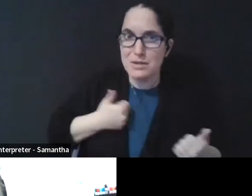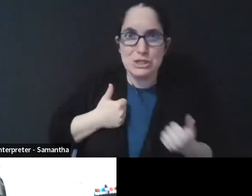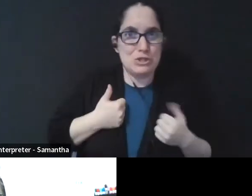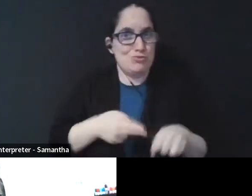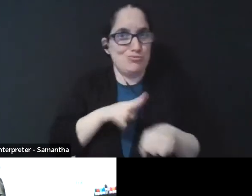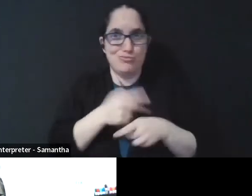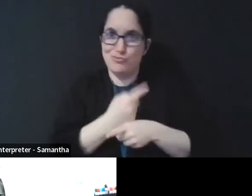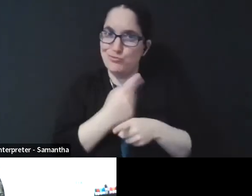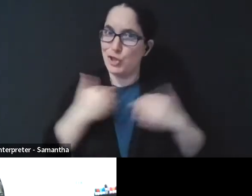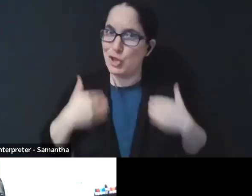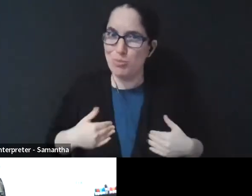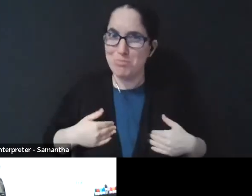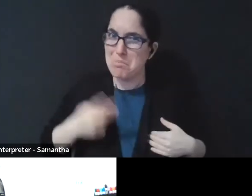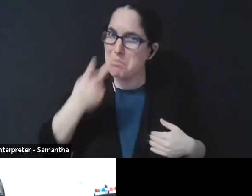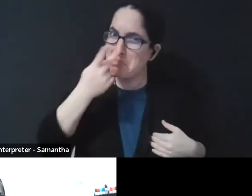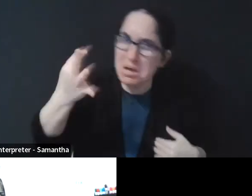frankly, really pissed me off too.